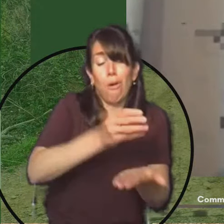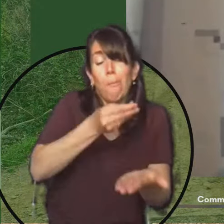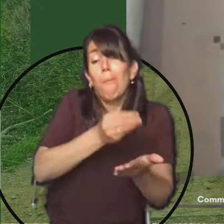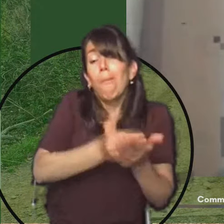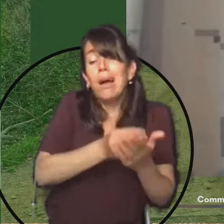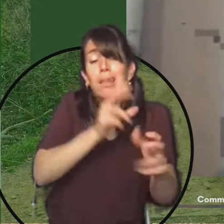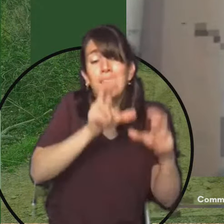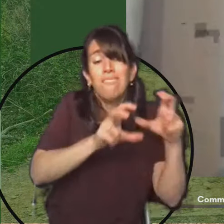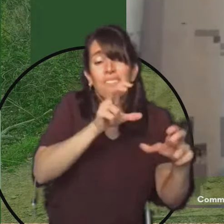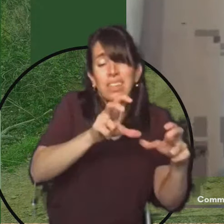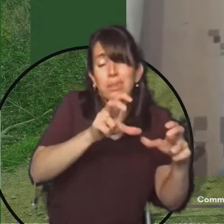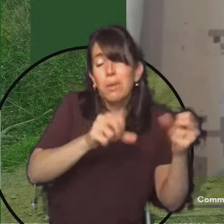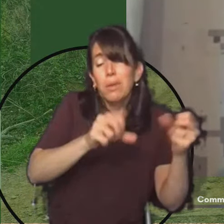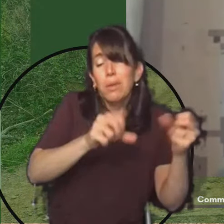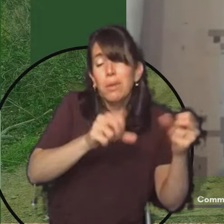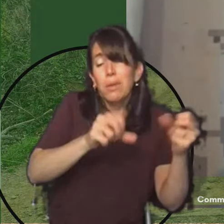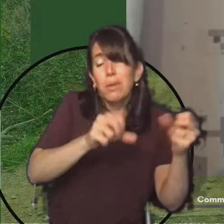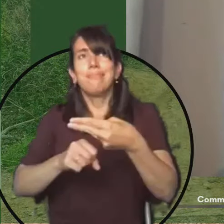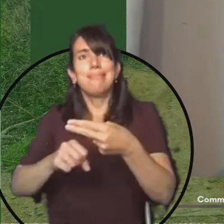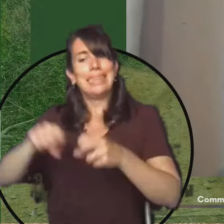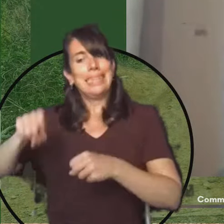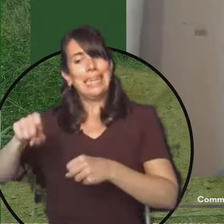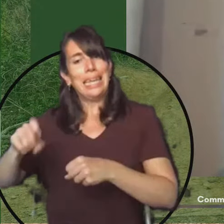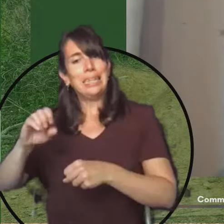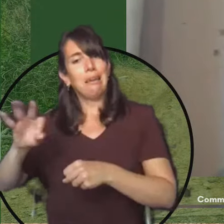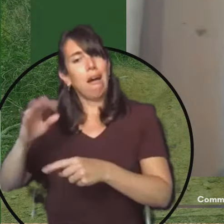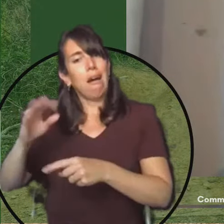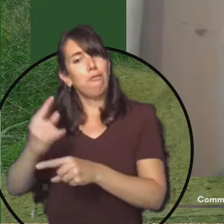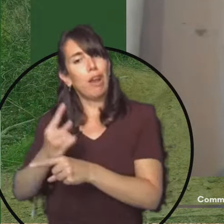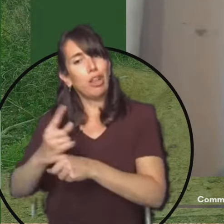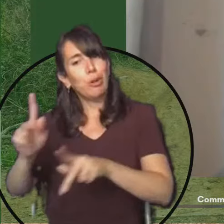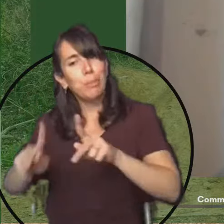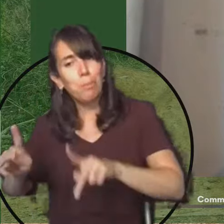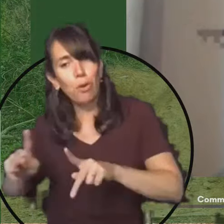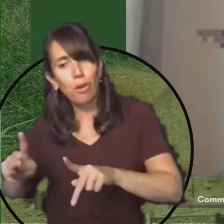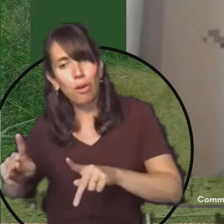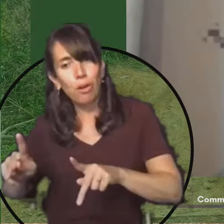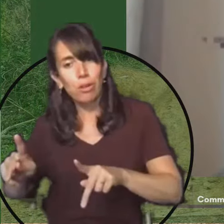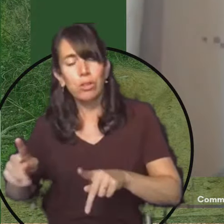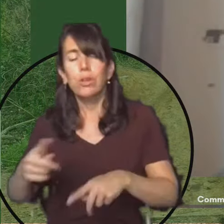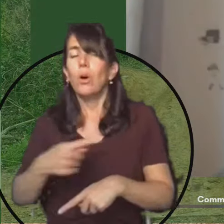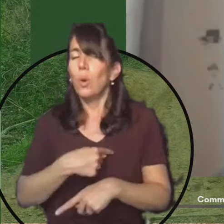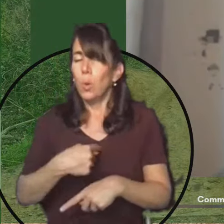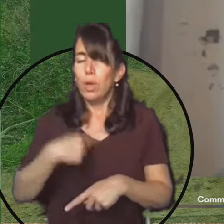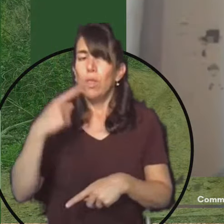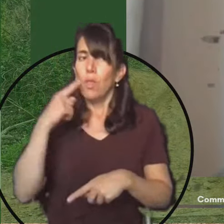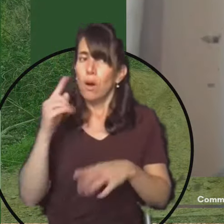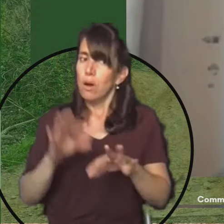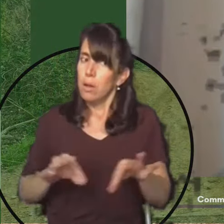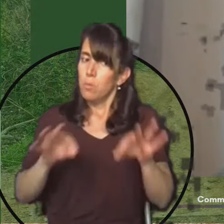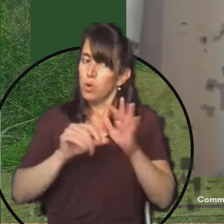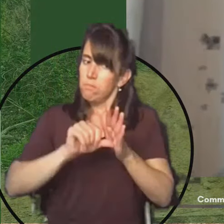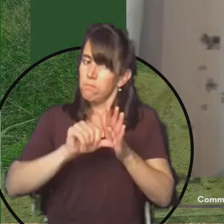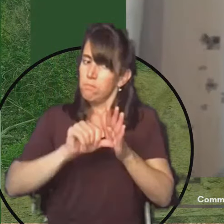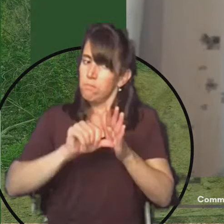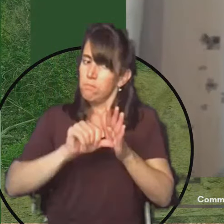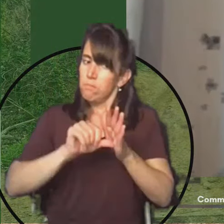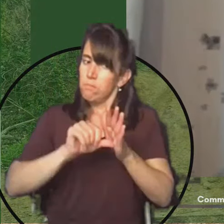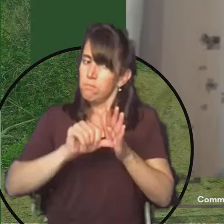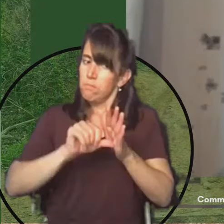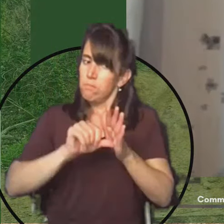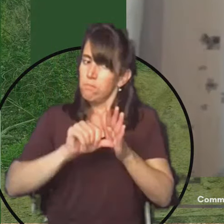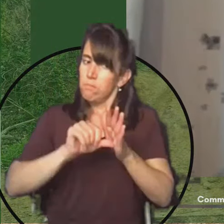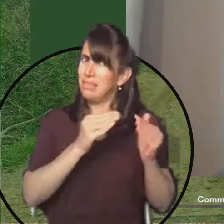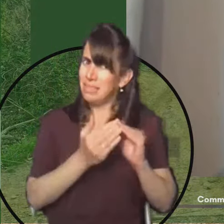was extremely important to highlight the fact that that Cop City was going to be coming to a city near